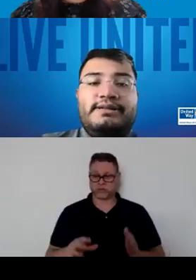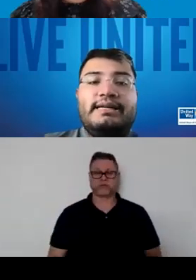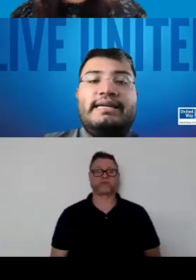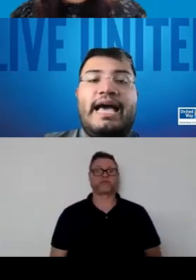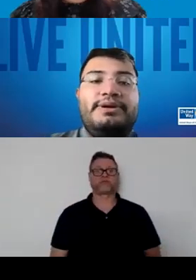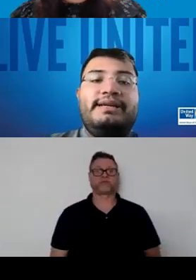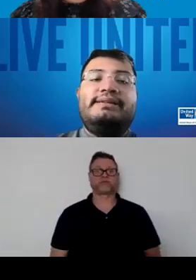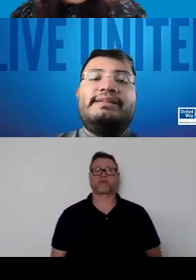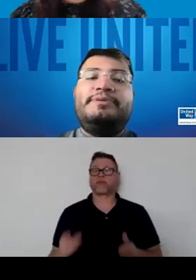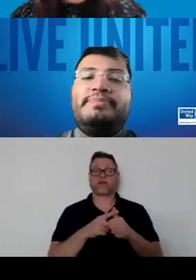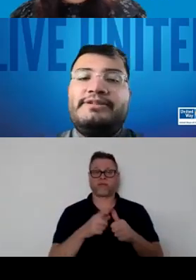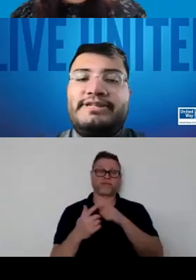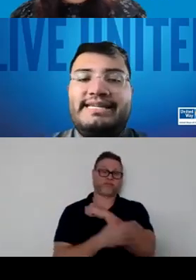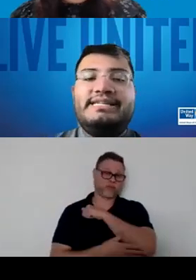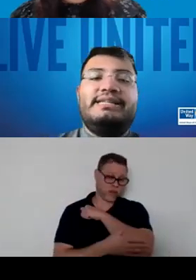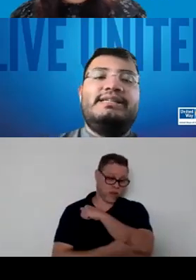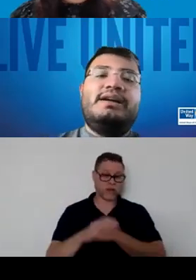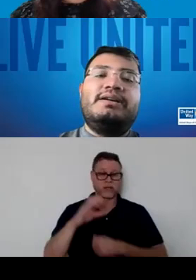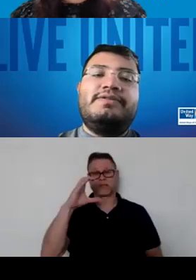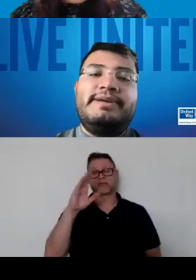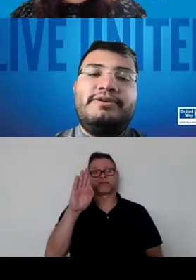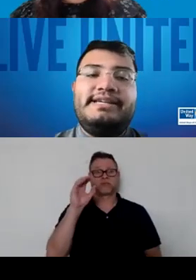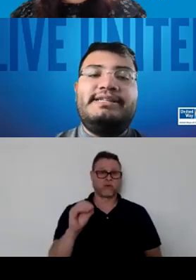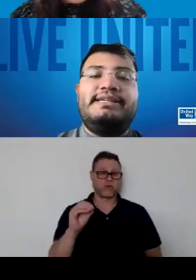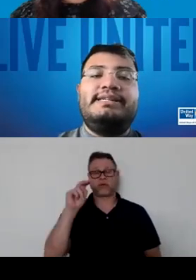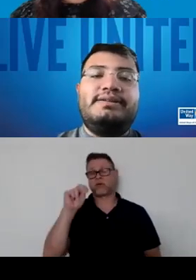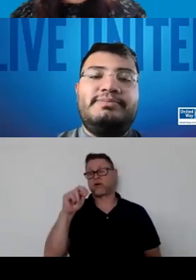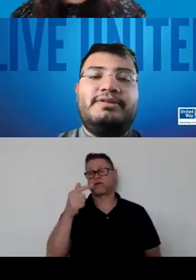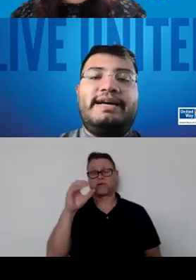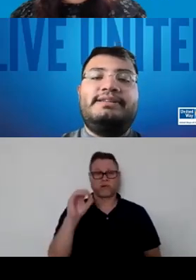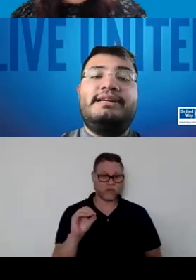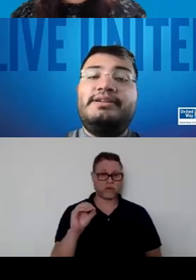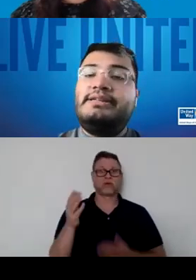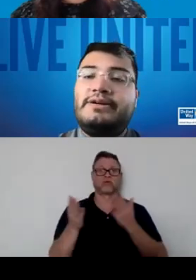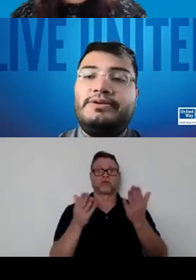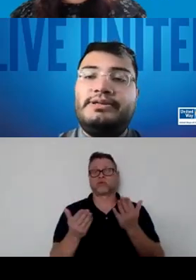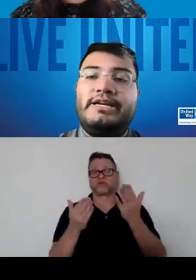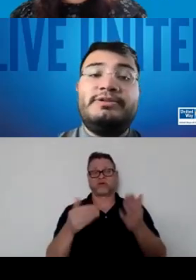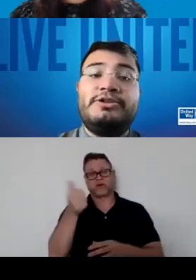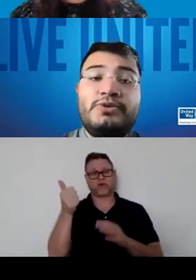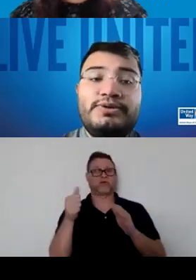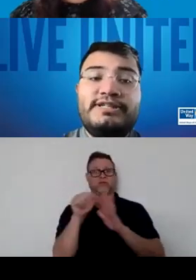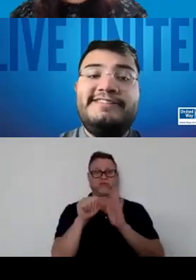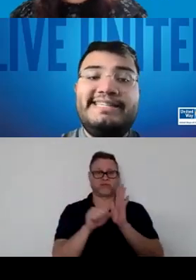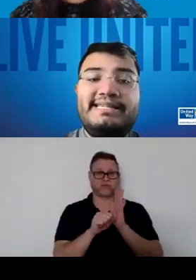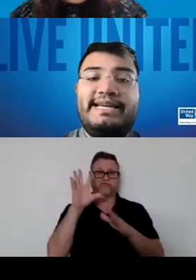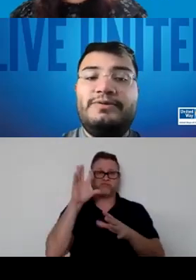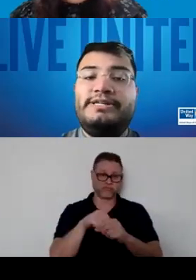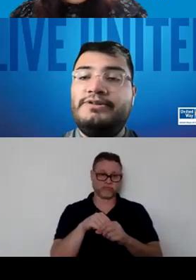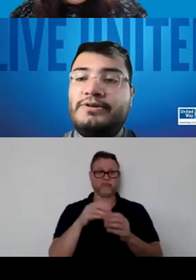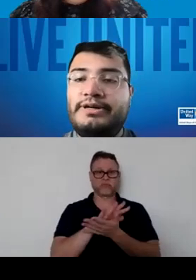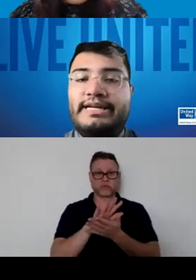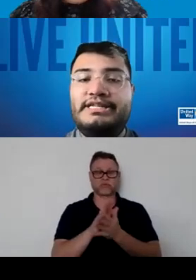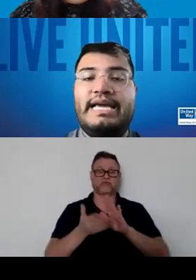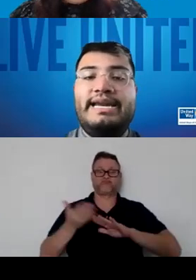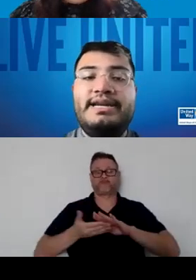First, counties, community-based organizations, non-governmental agencies, service providers, and other stakeholders help schools facilitate